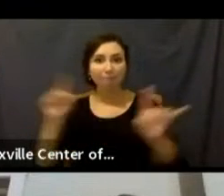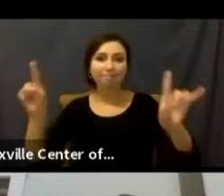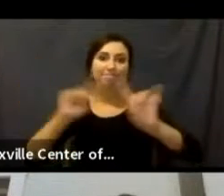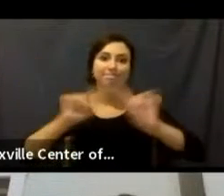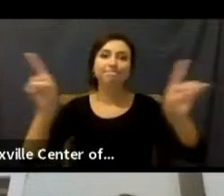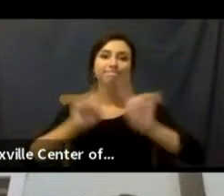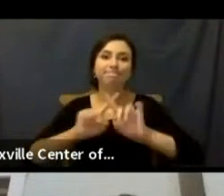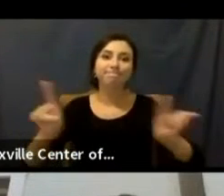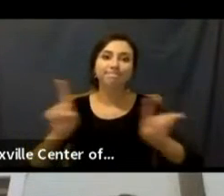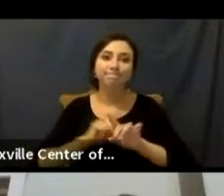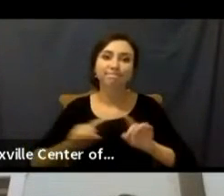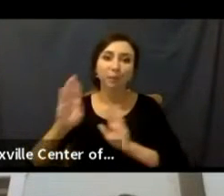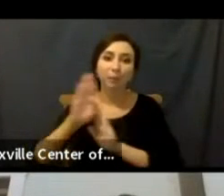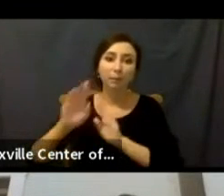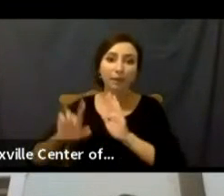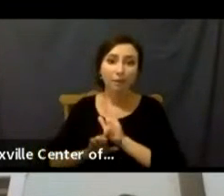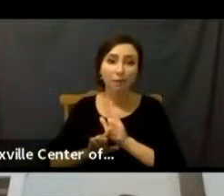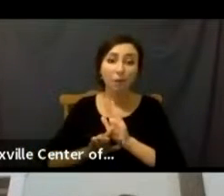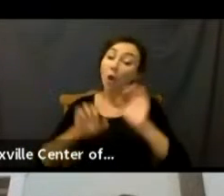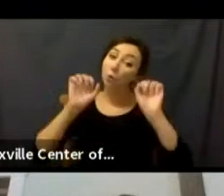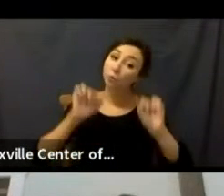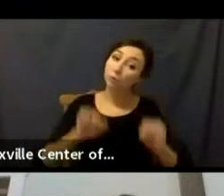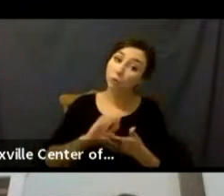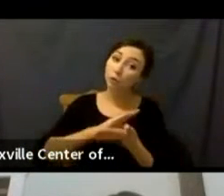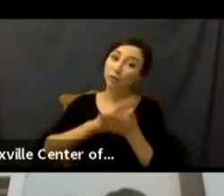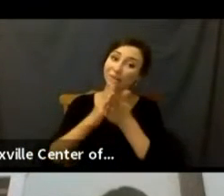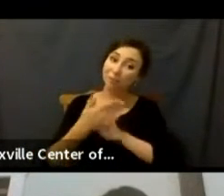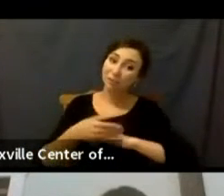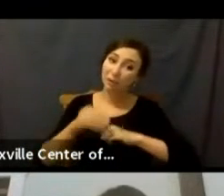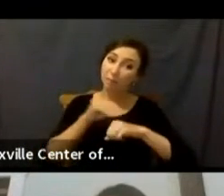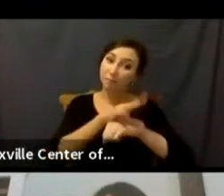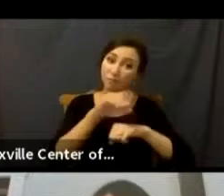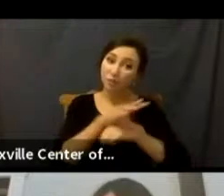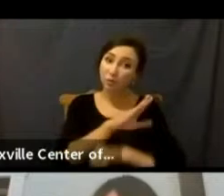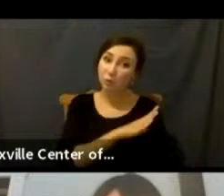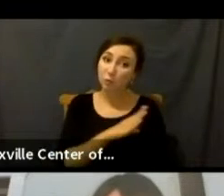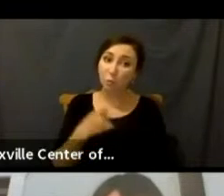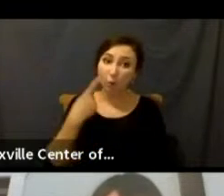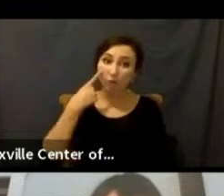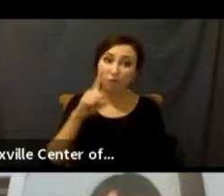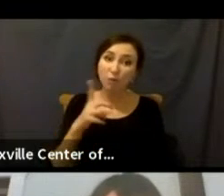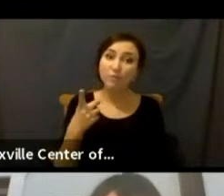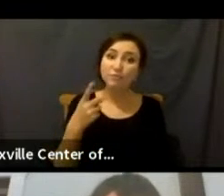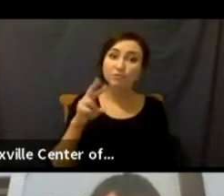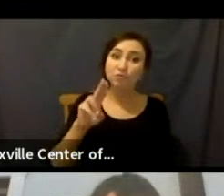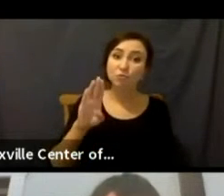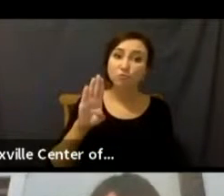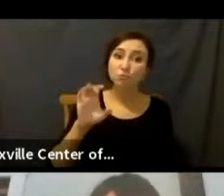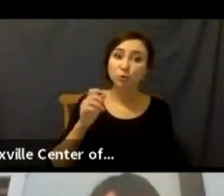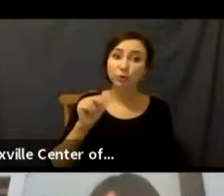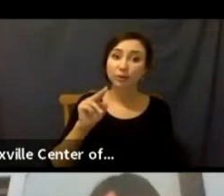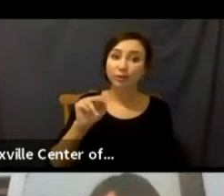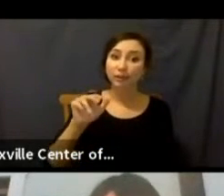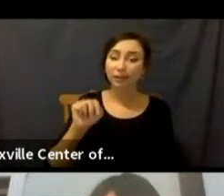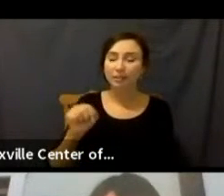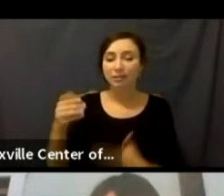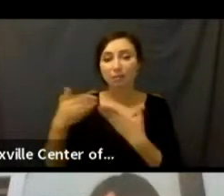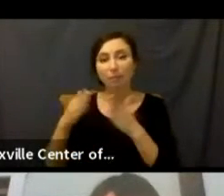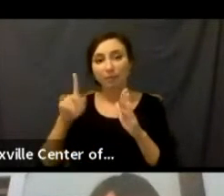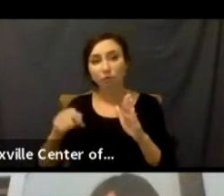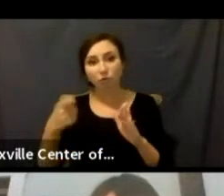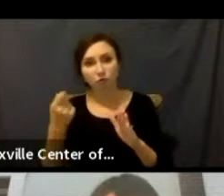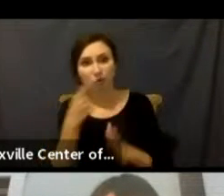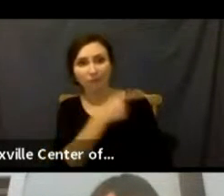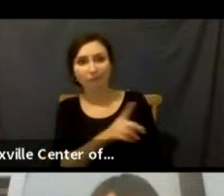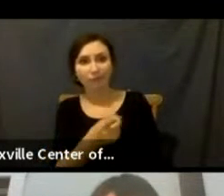backgrounds. Yes, we could be an advisory board to Dr. Buchanan. The public should understand that she would